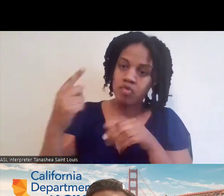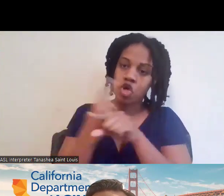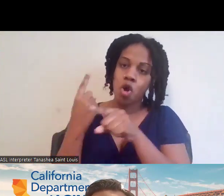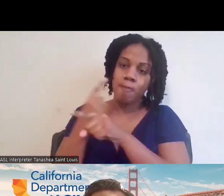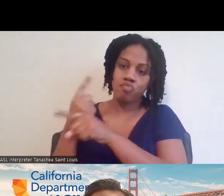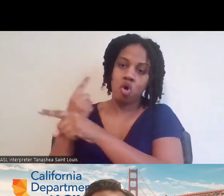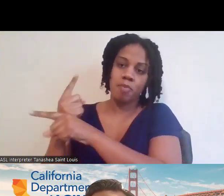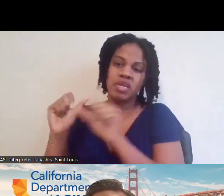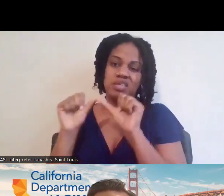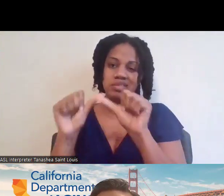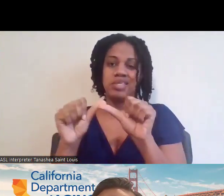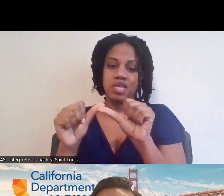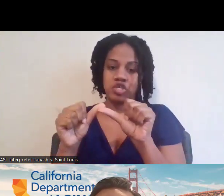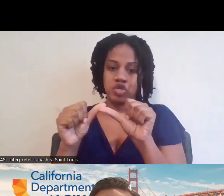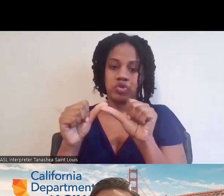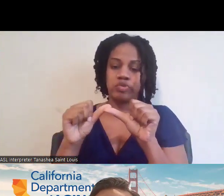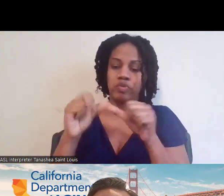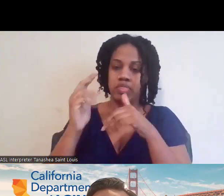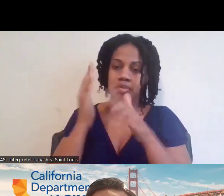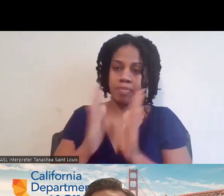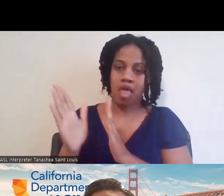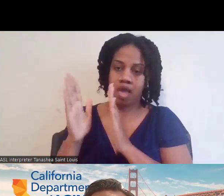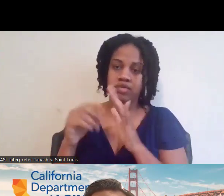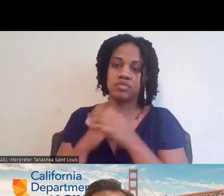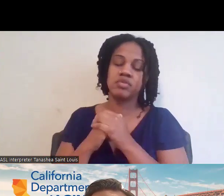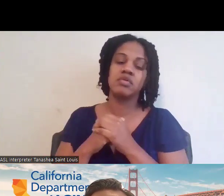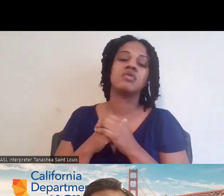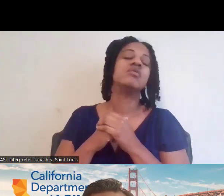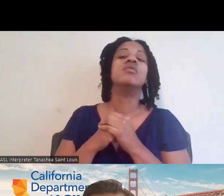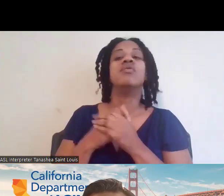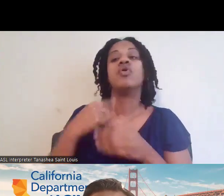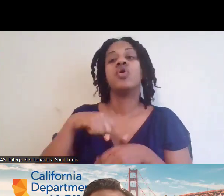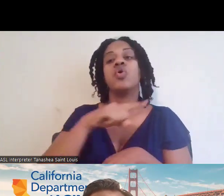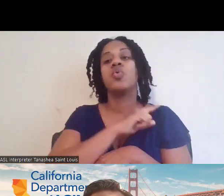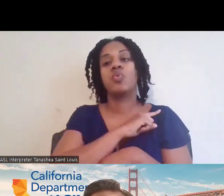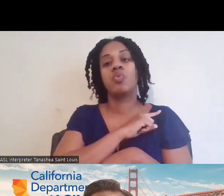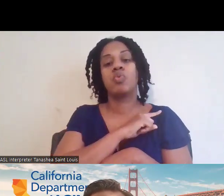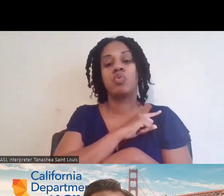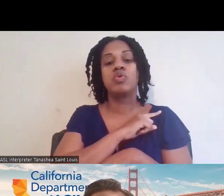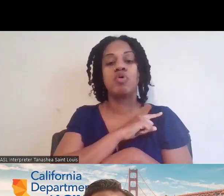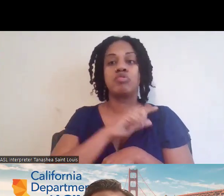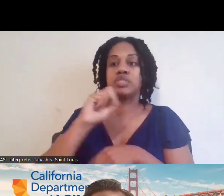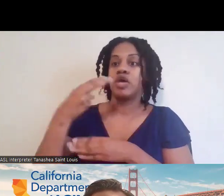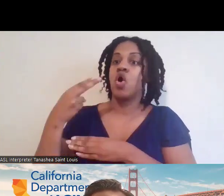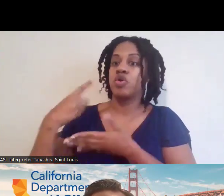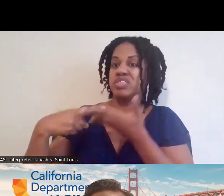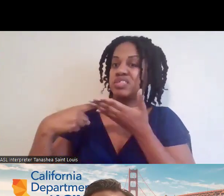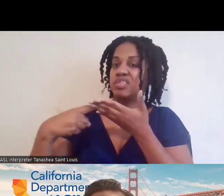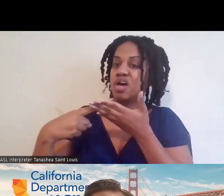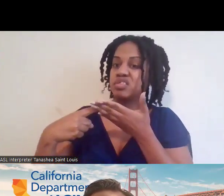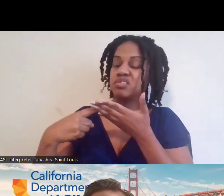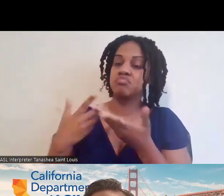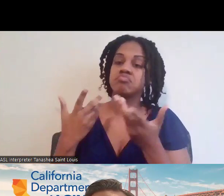to continue to build out the plans. We will be convening stakeholder discussions like the one today as